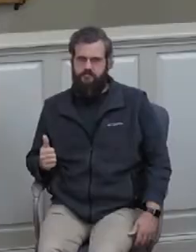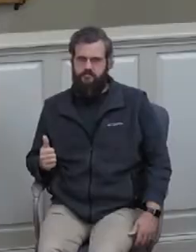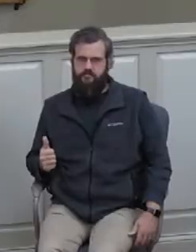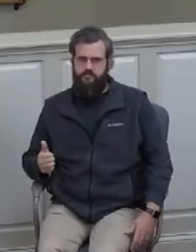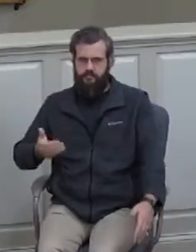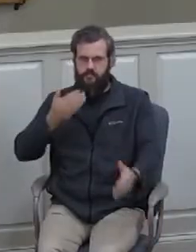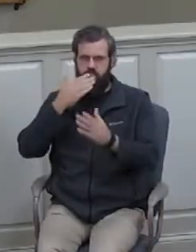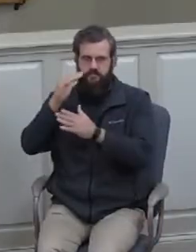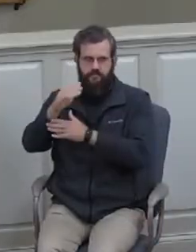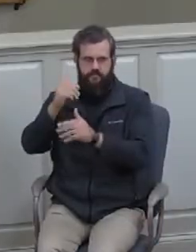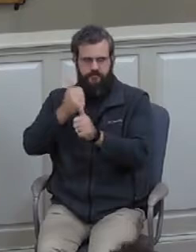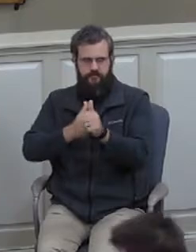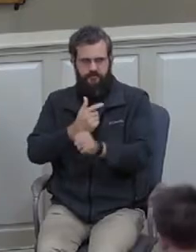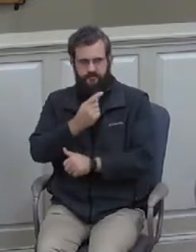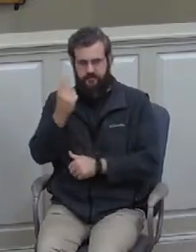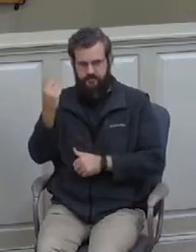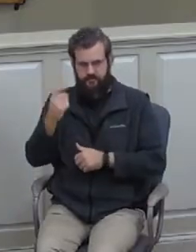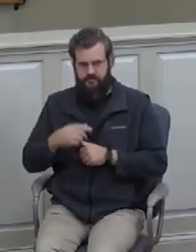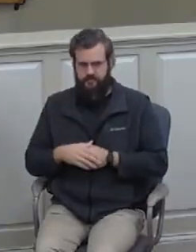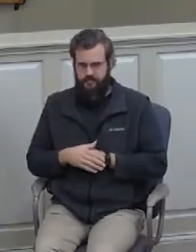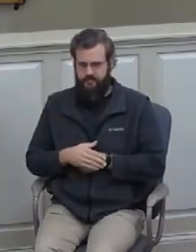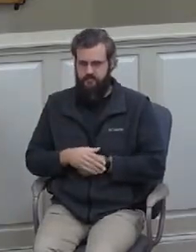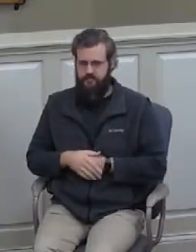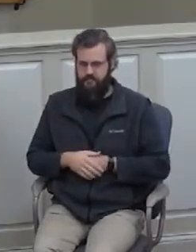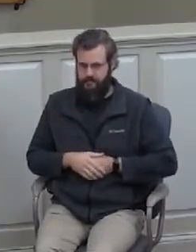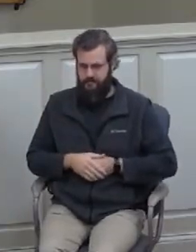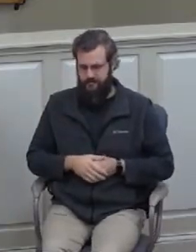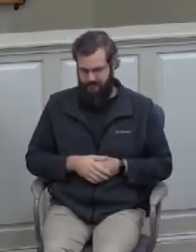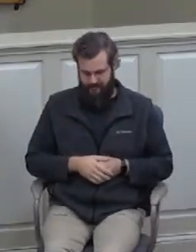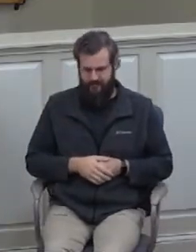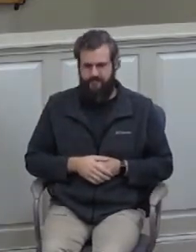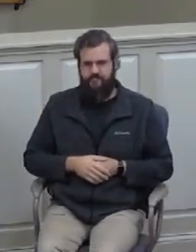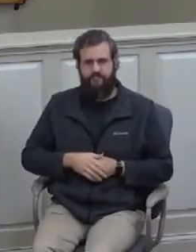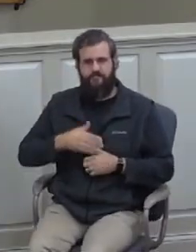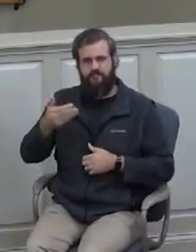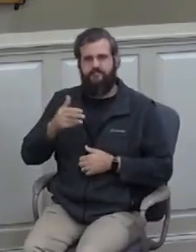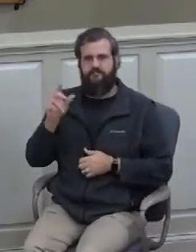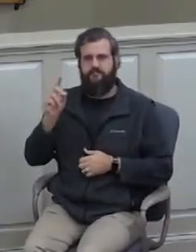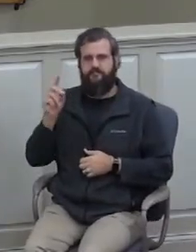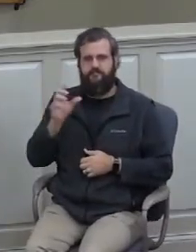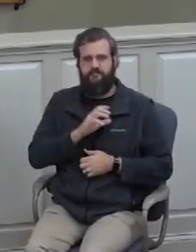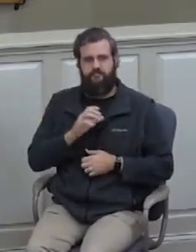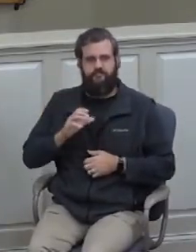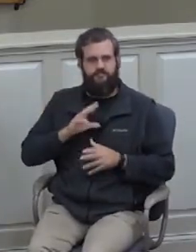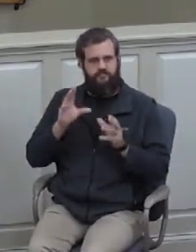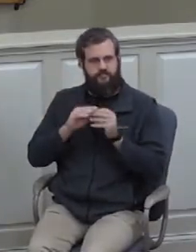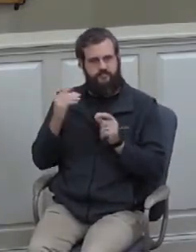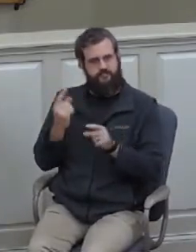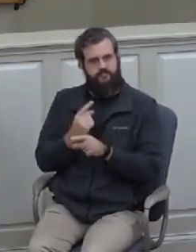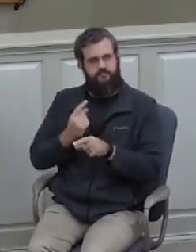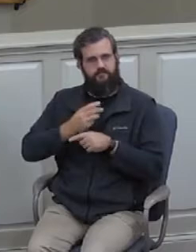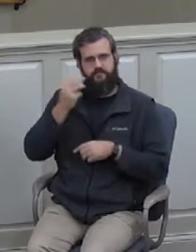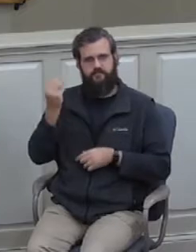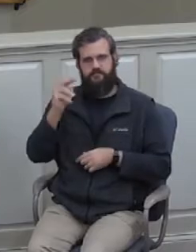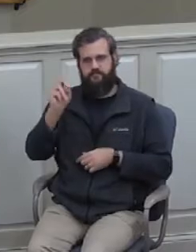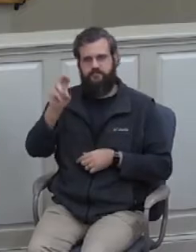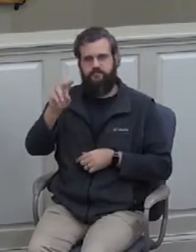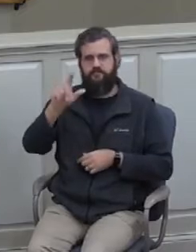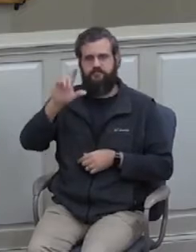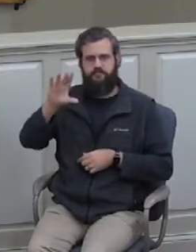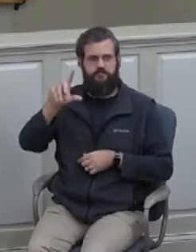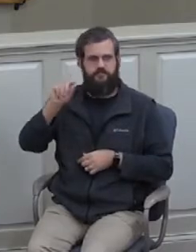Good evening, everyone. Welcome to the Danville City Commission regular meeting for Monday, November